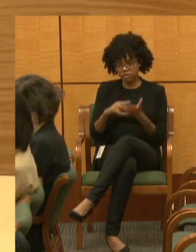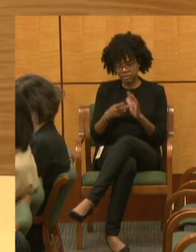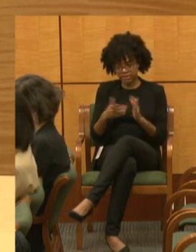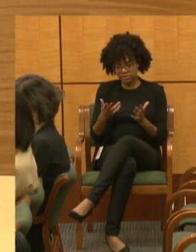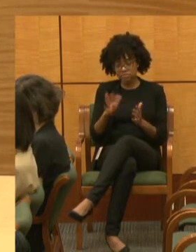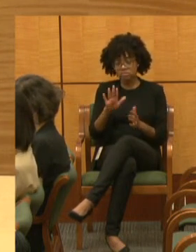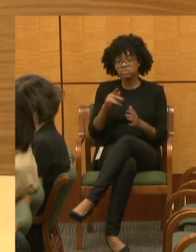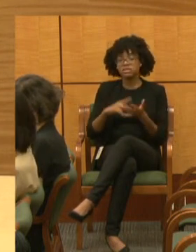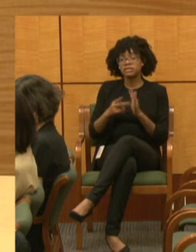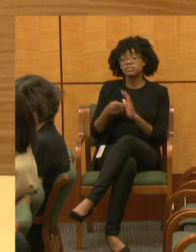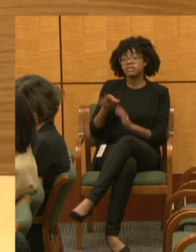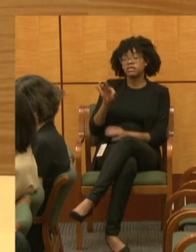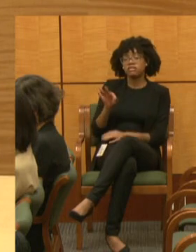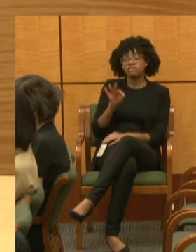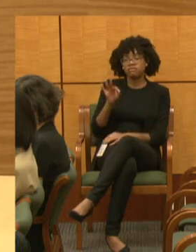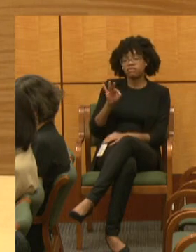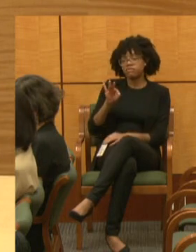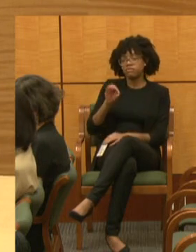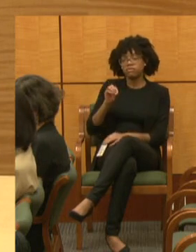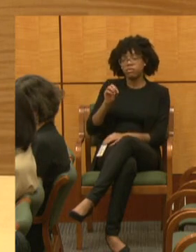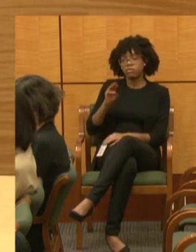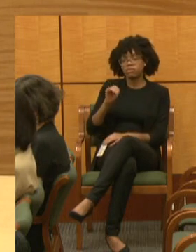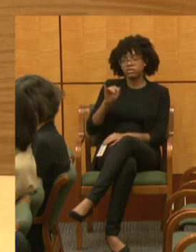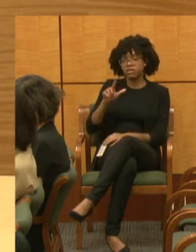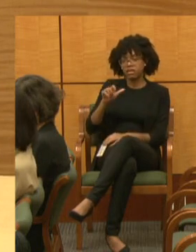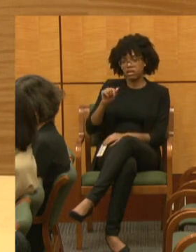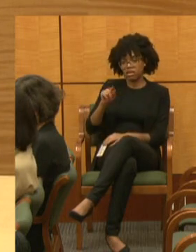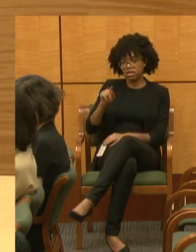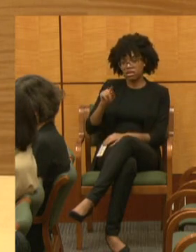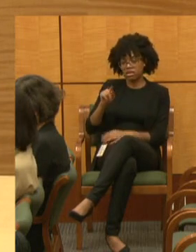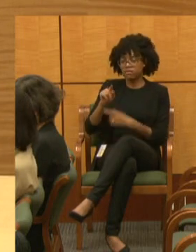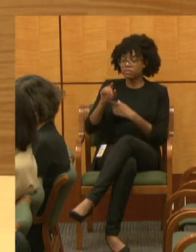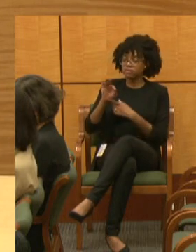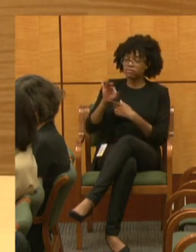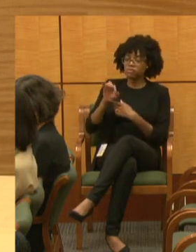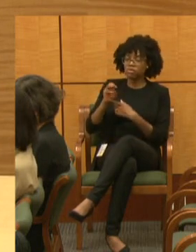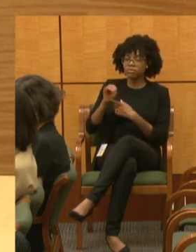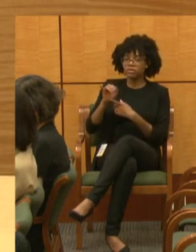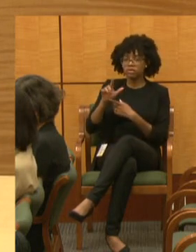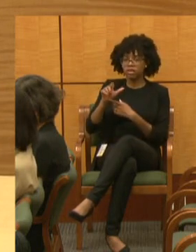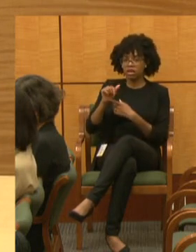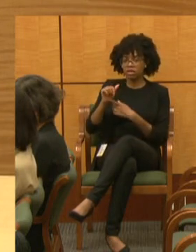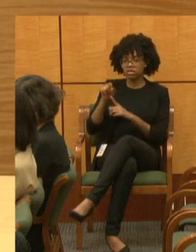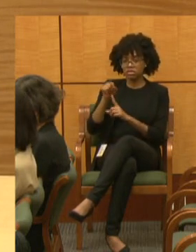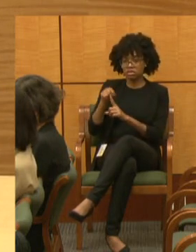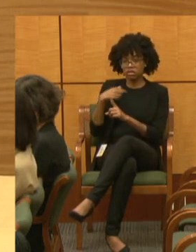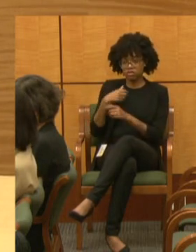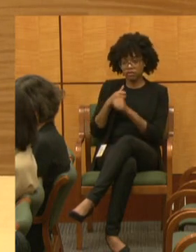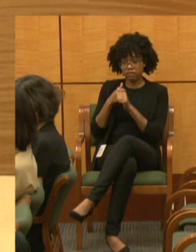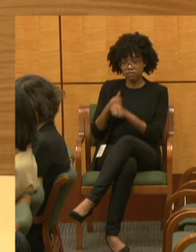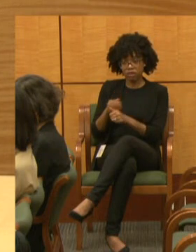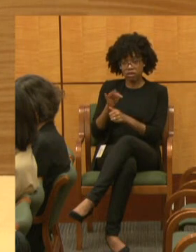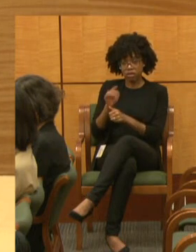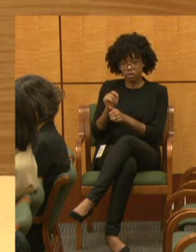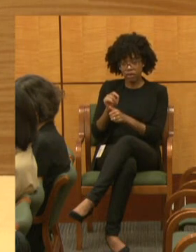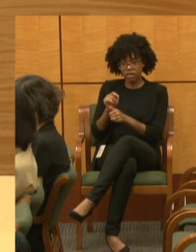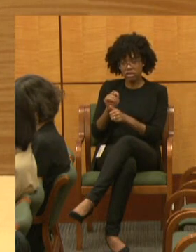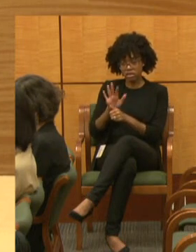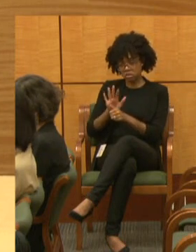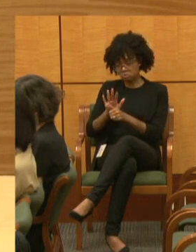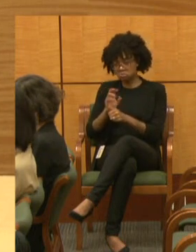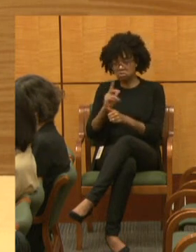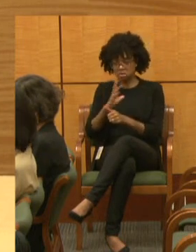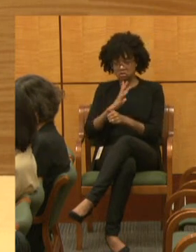formula via the procedures that are specified in the formulation, does it test out? I mean, can you make a